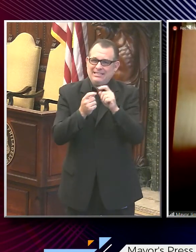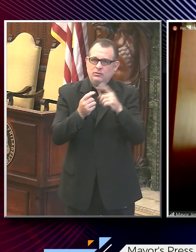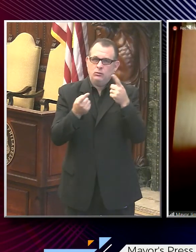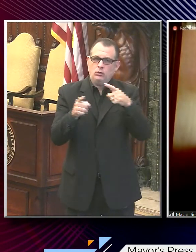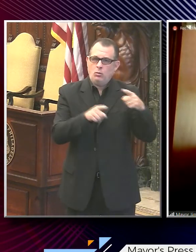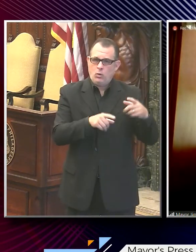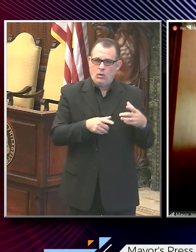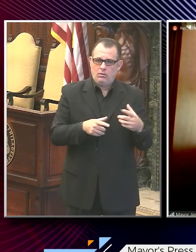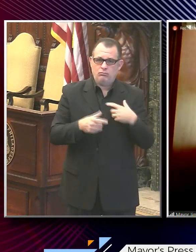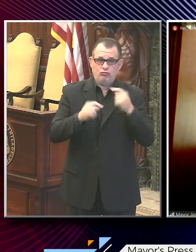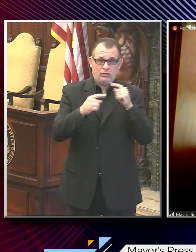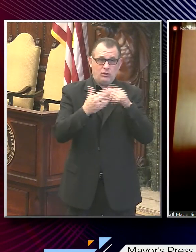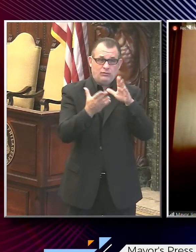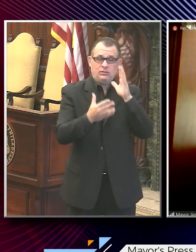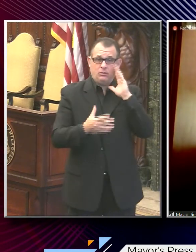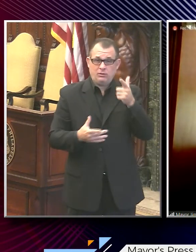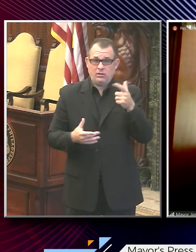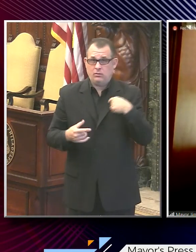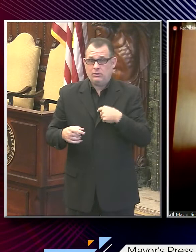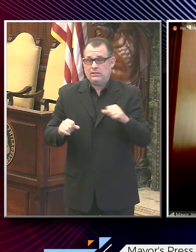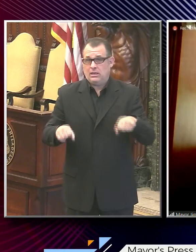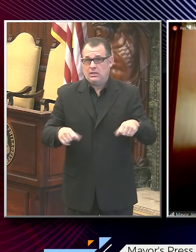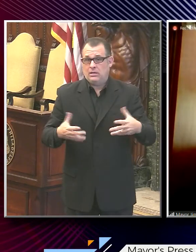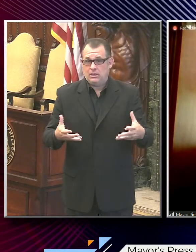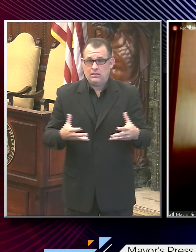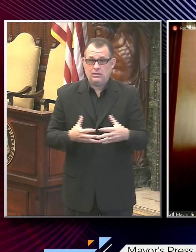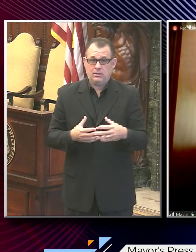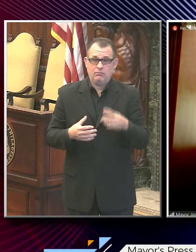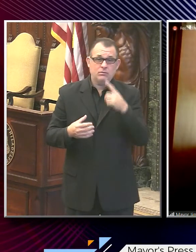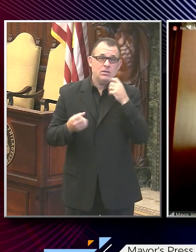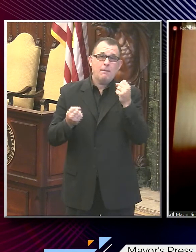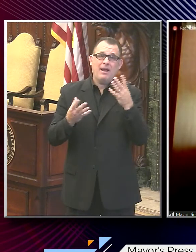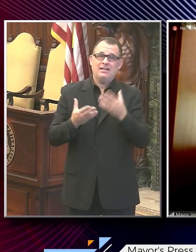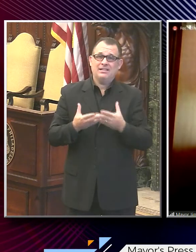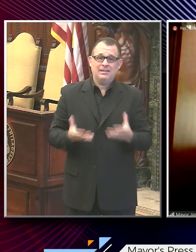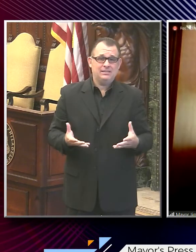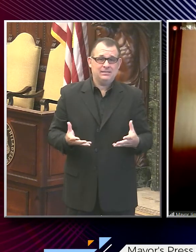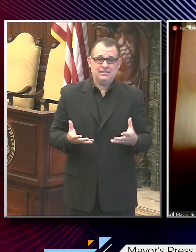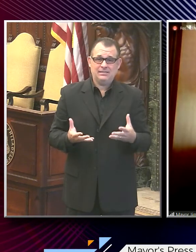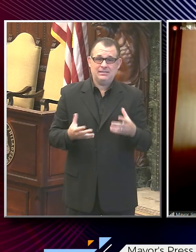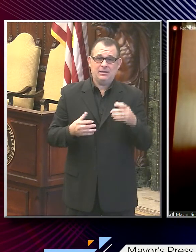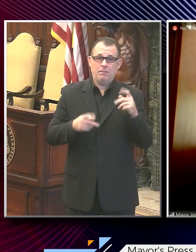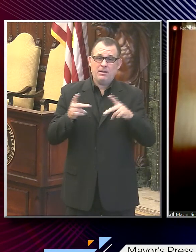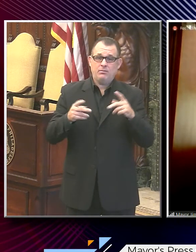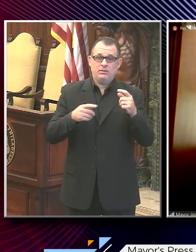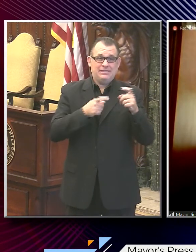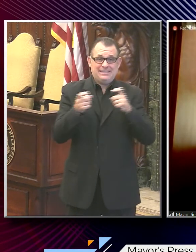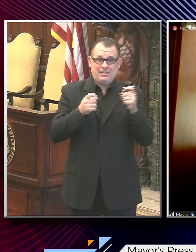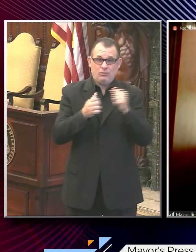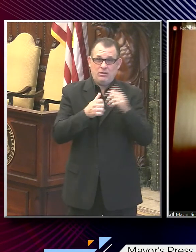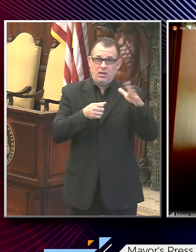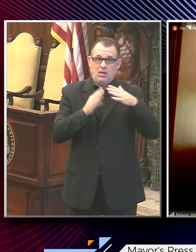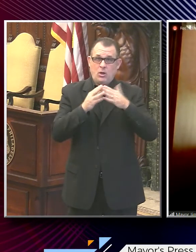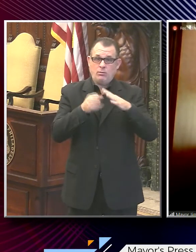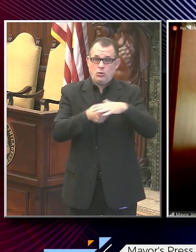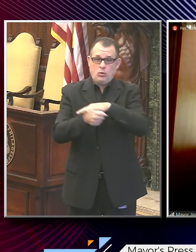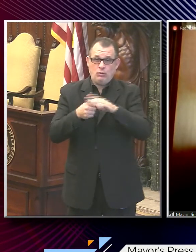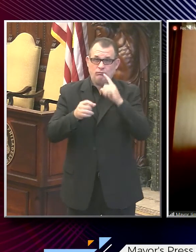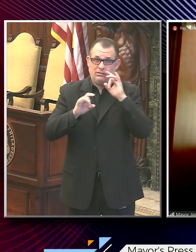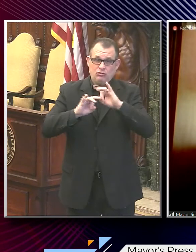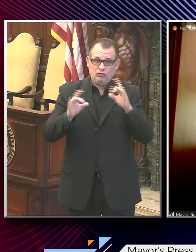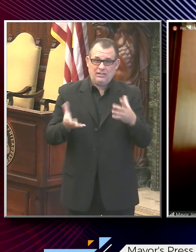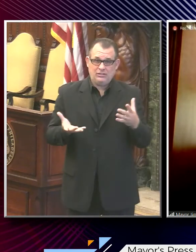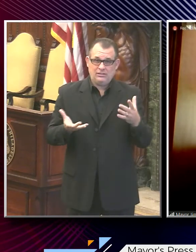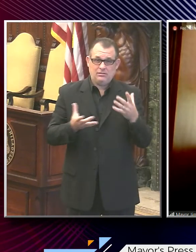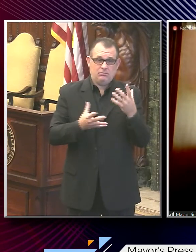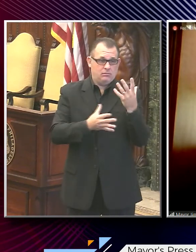address it the best we can. But a lot of the stuff that people have to deal with in our communities, and this is a tragic loss of life,